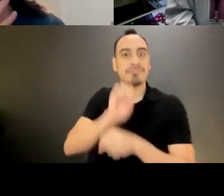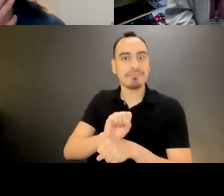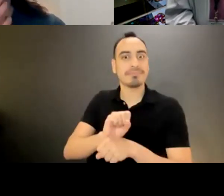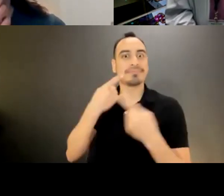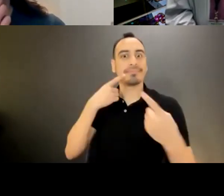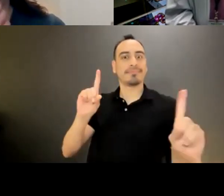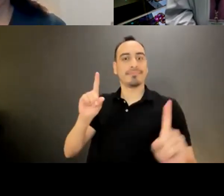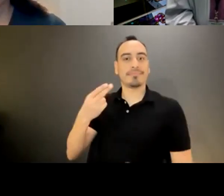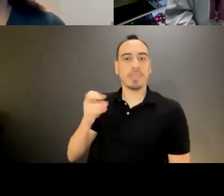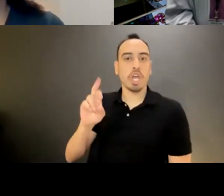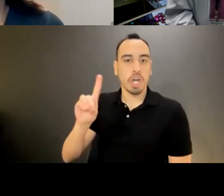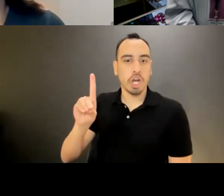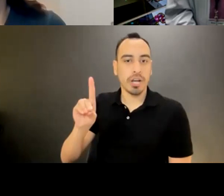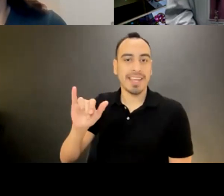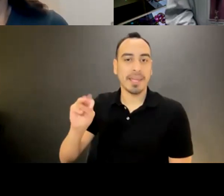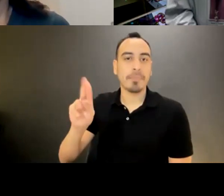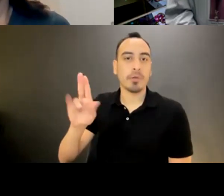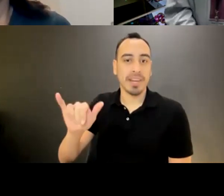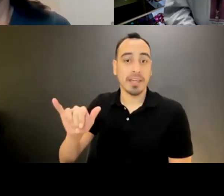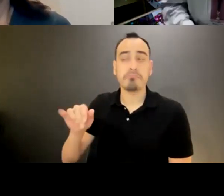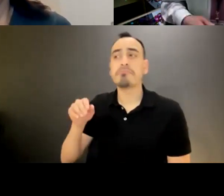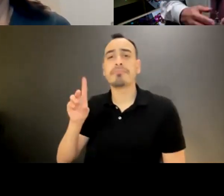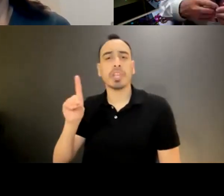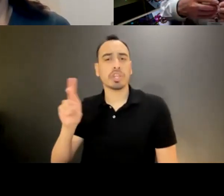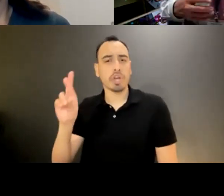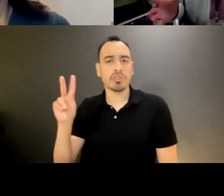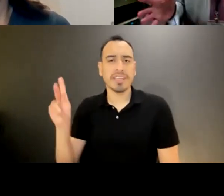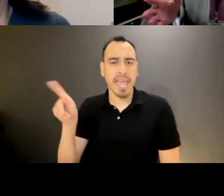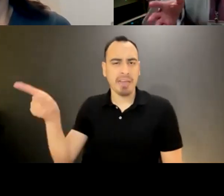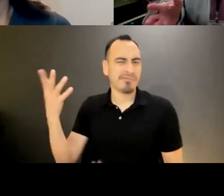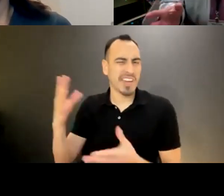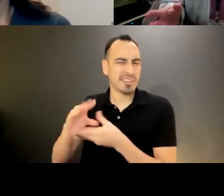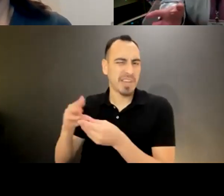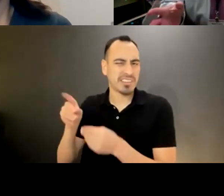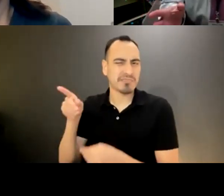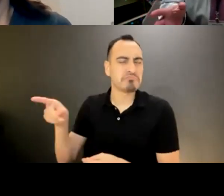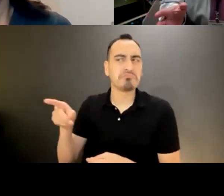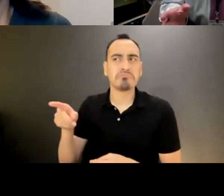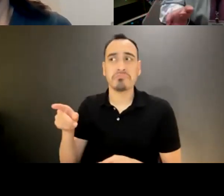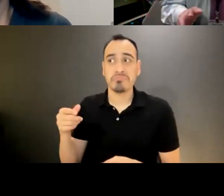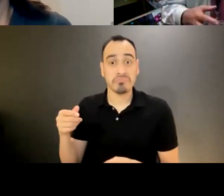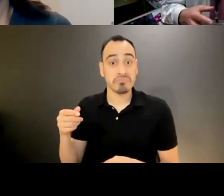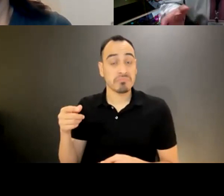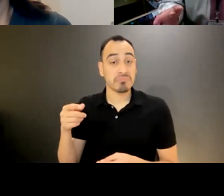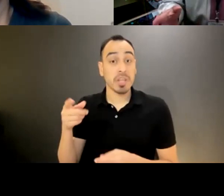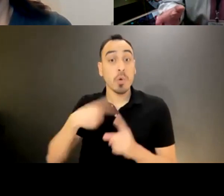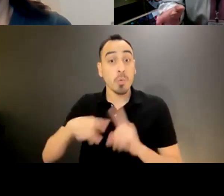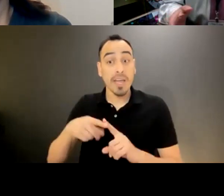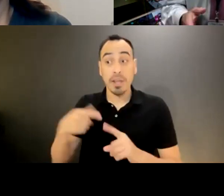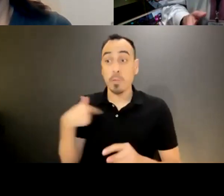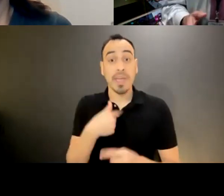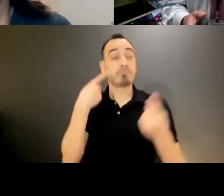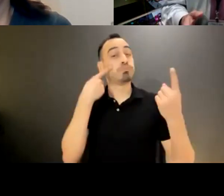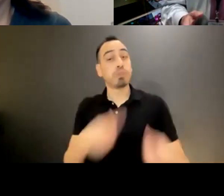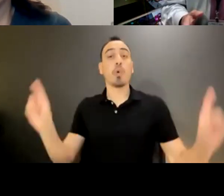presumably as Dr. Kasirye mentioned earlier, right, you're going to be able to get rid of the masks. You're going to be able